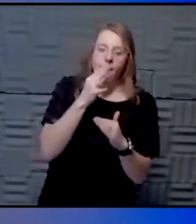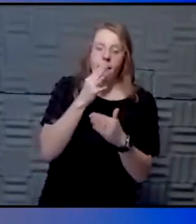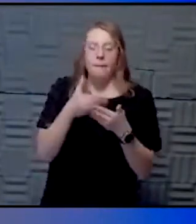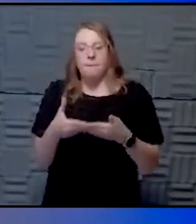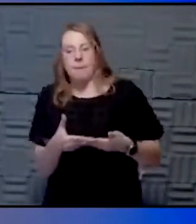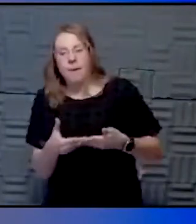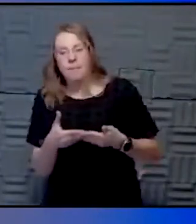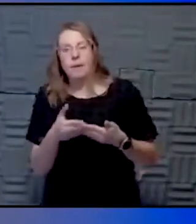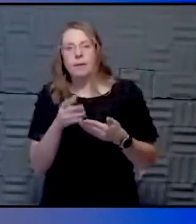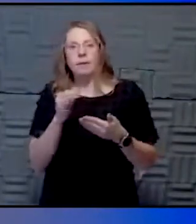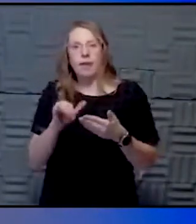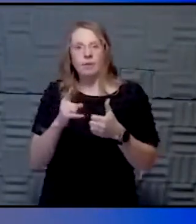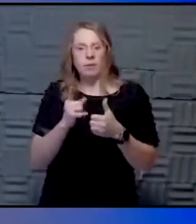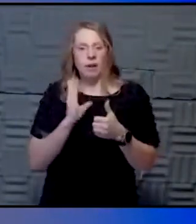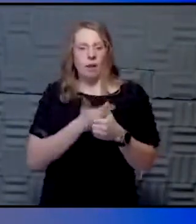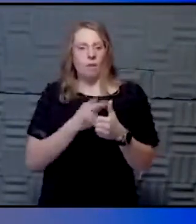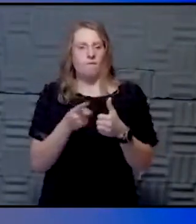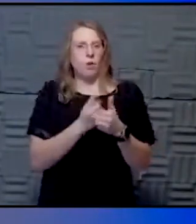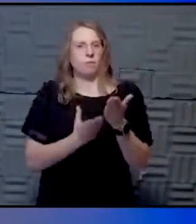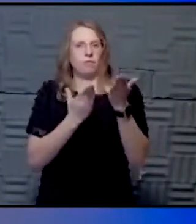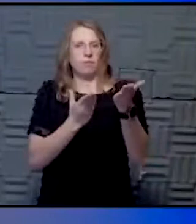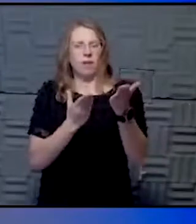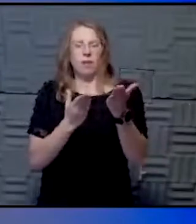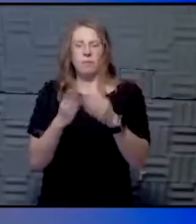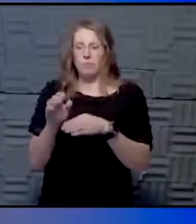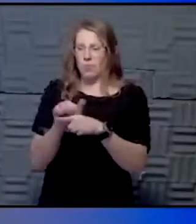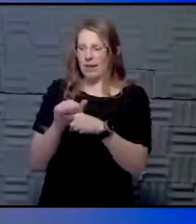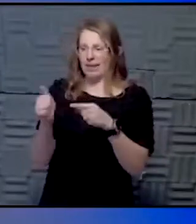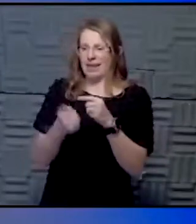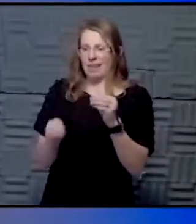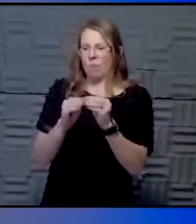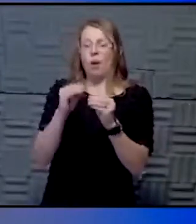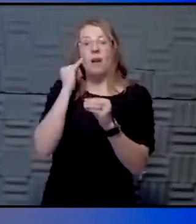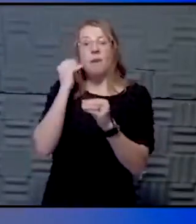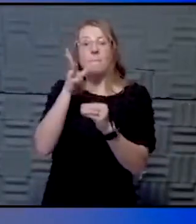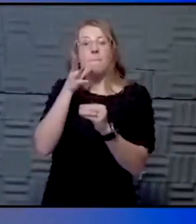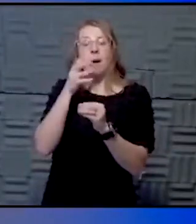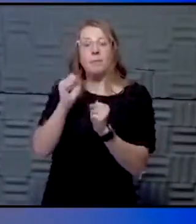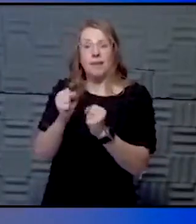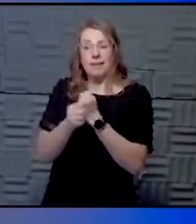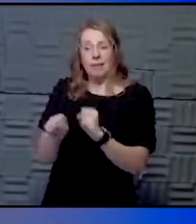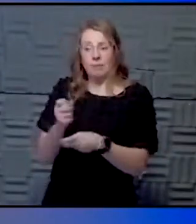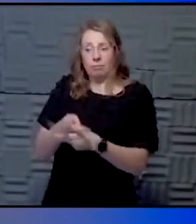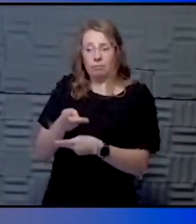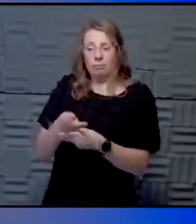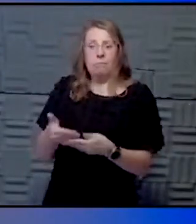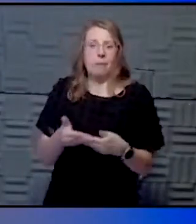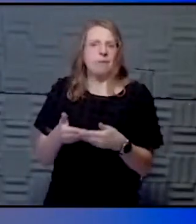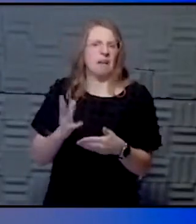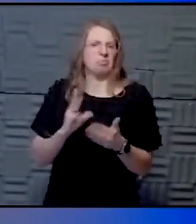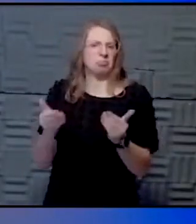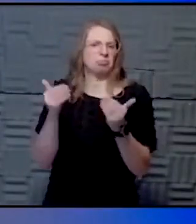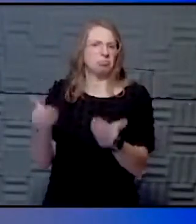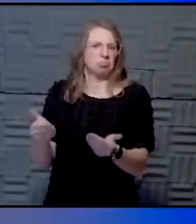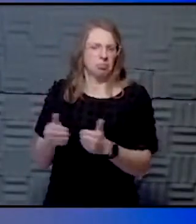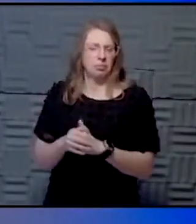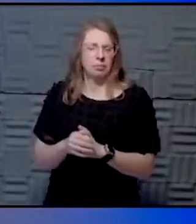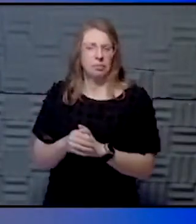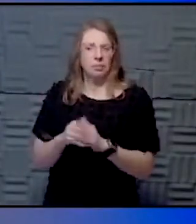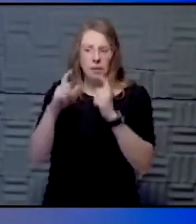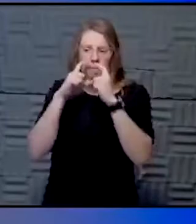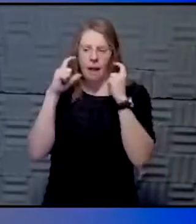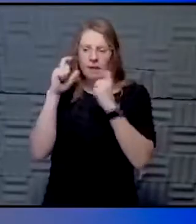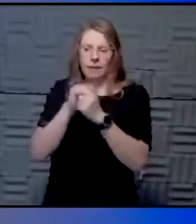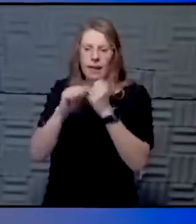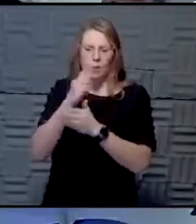those were our first recommendations, but we don't practice that anymore. As long as the mom is able to safely take care of the baby, then it's just masking, hand washing,